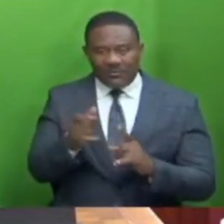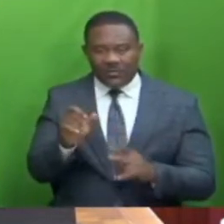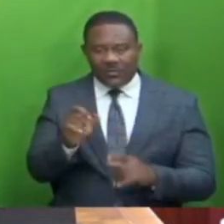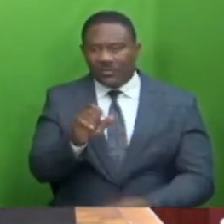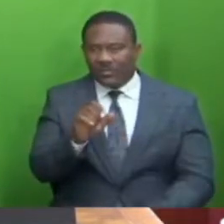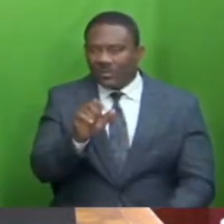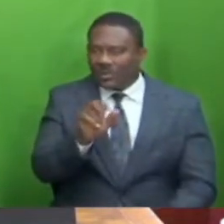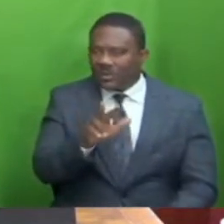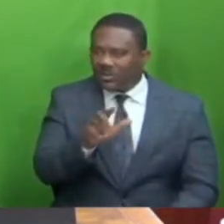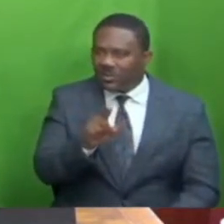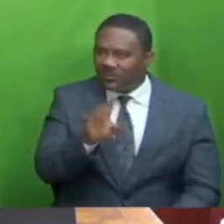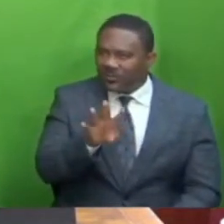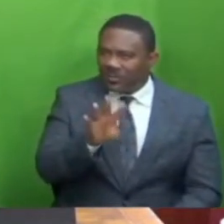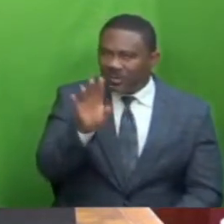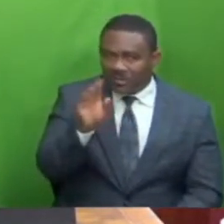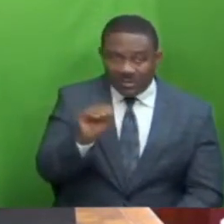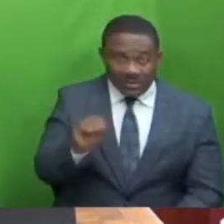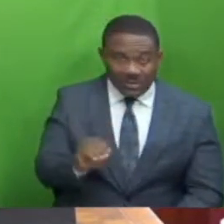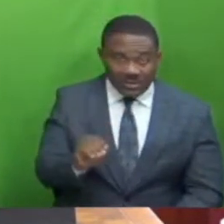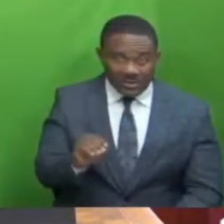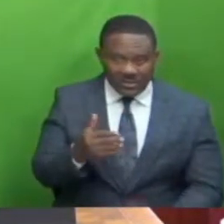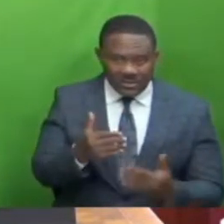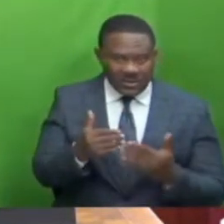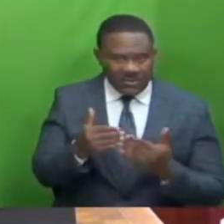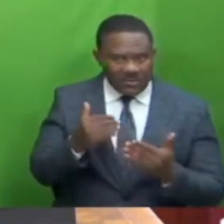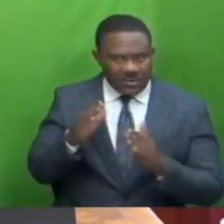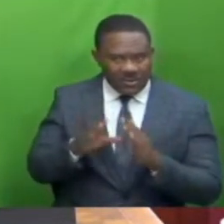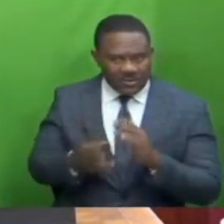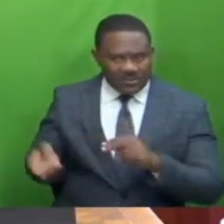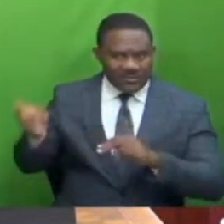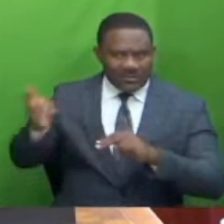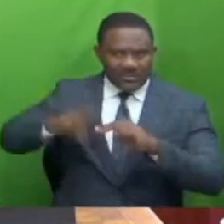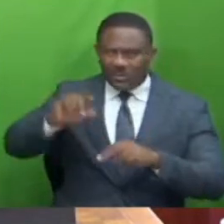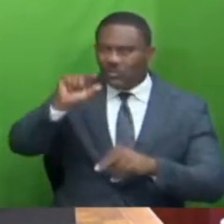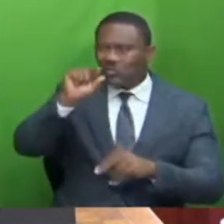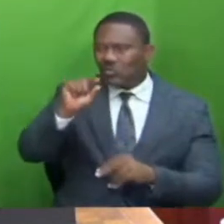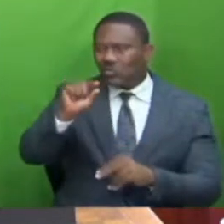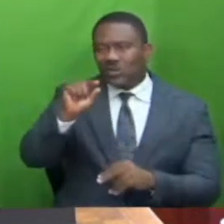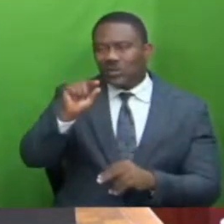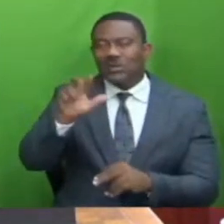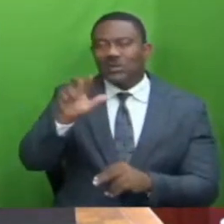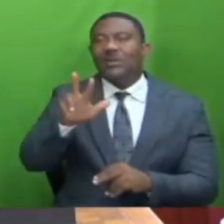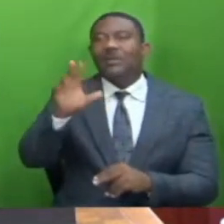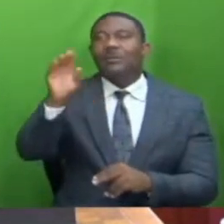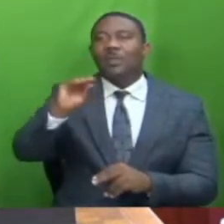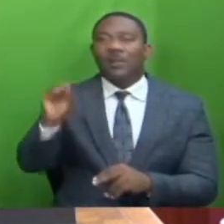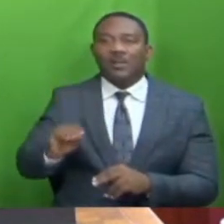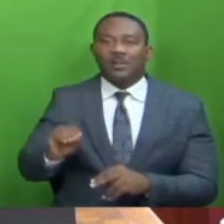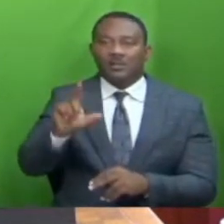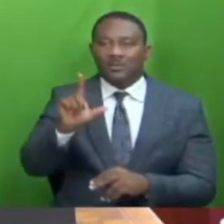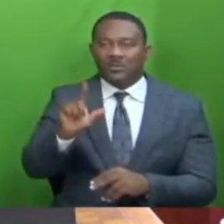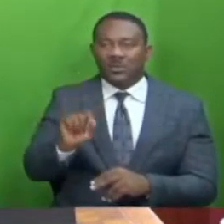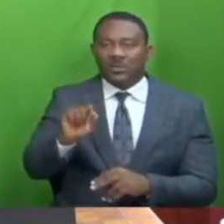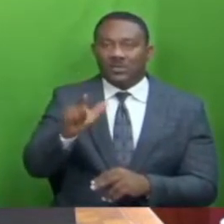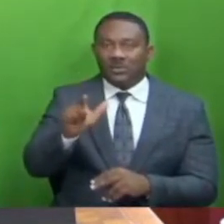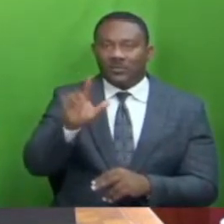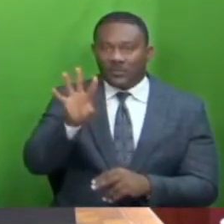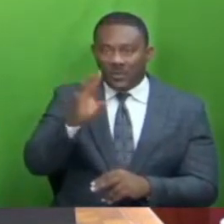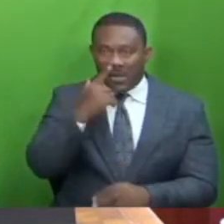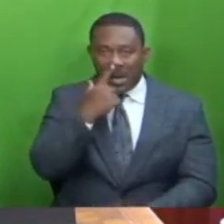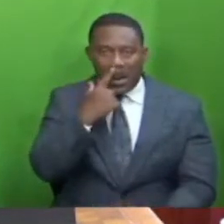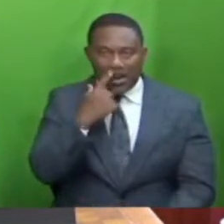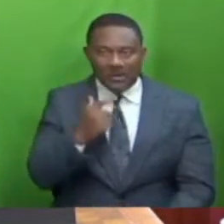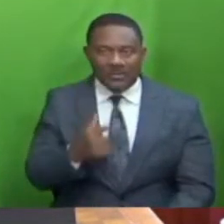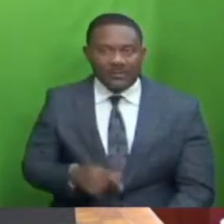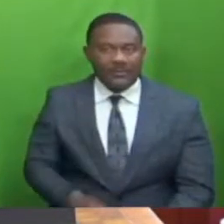in 2022, before rising slightly to 3% in 2024. The